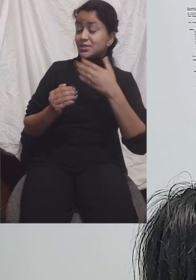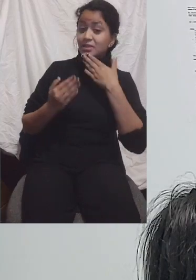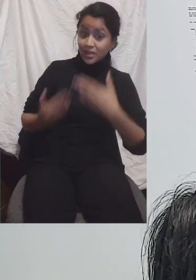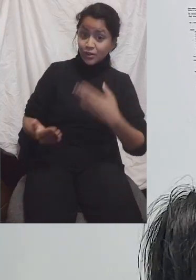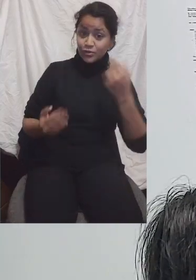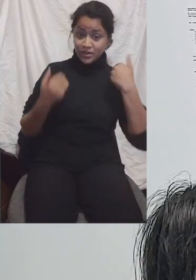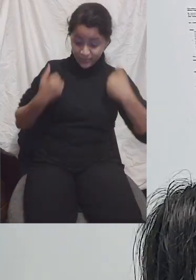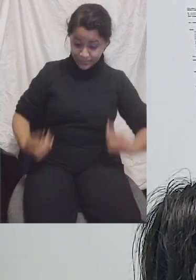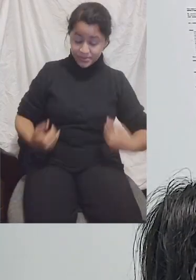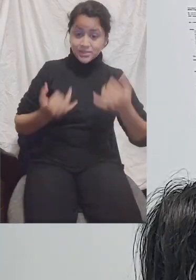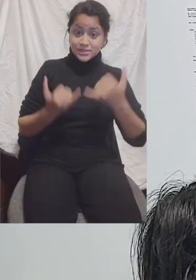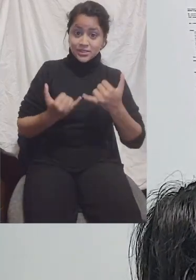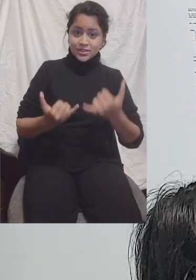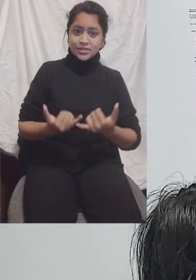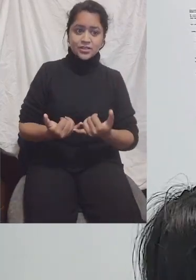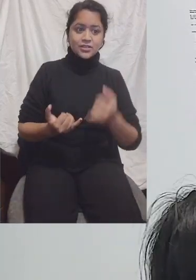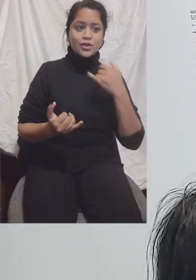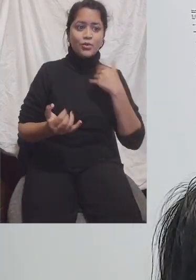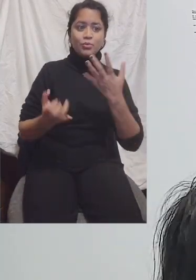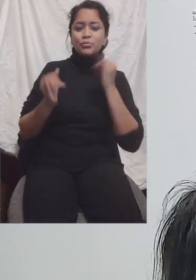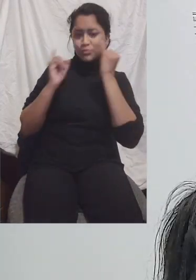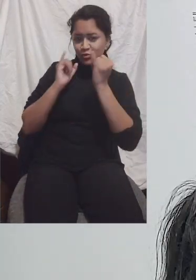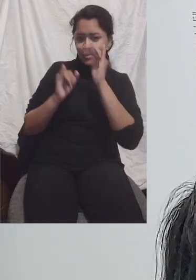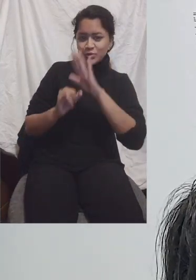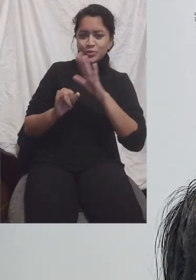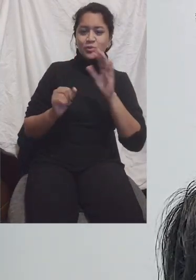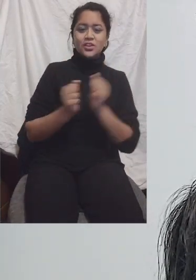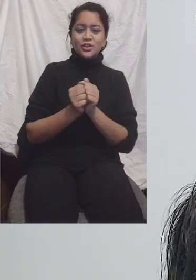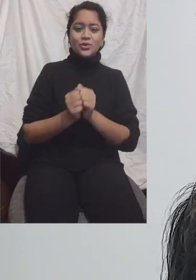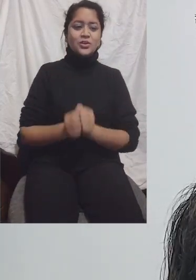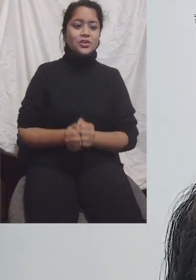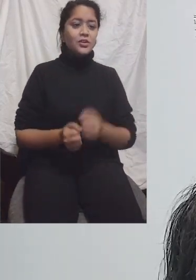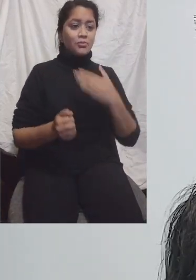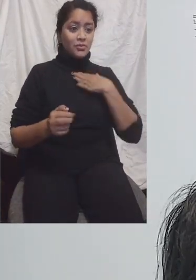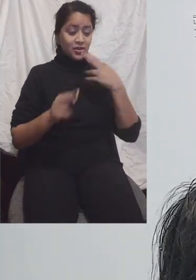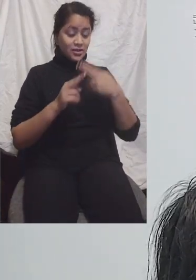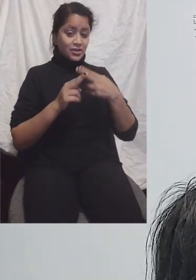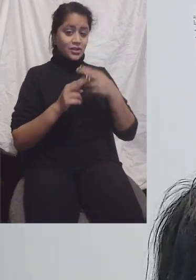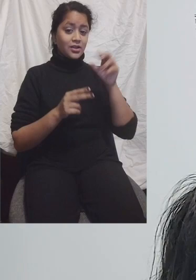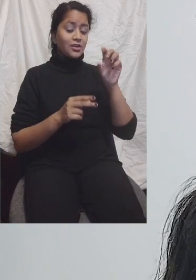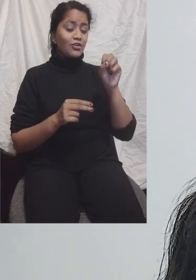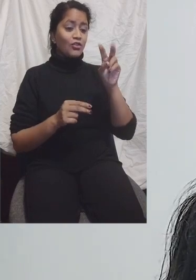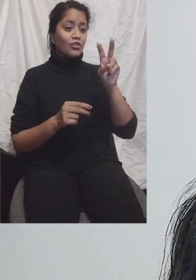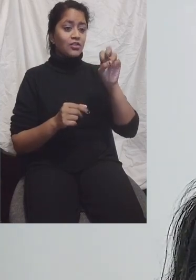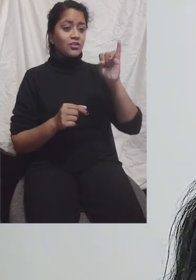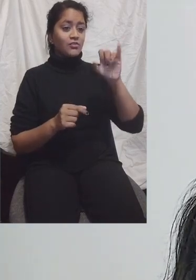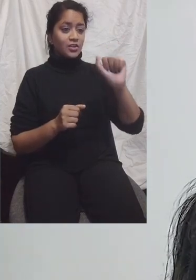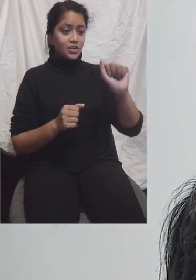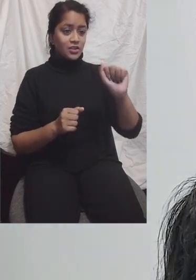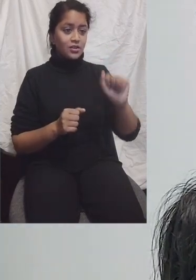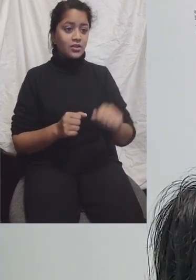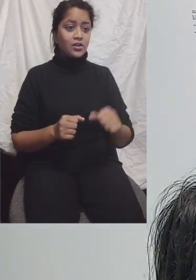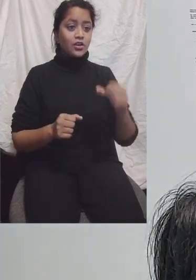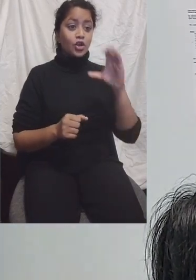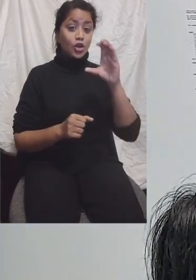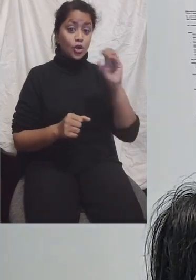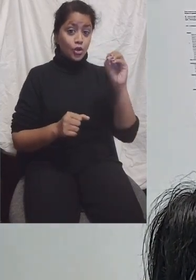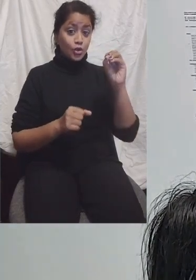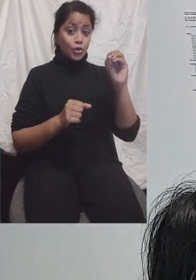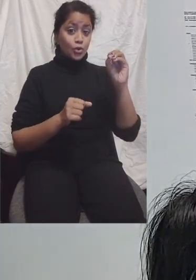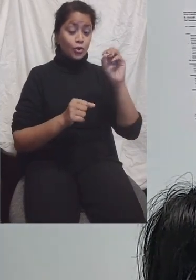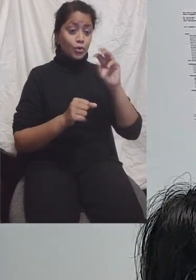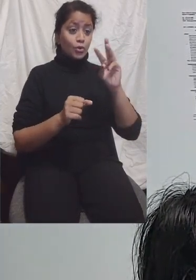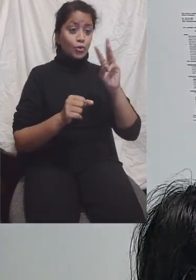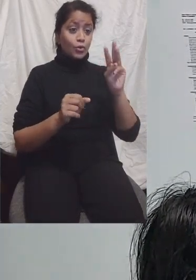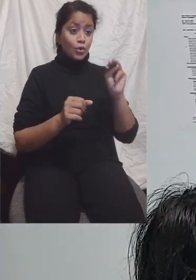background and what got you into being a vet? Sure, Phoenix. Thank you for having me today. Looking forward to doing